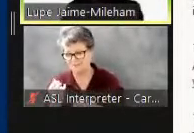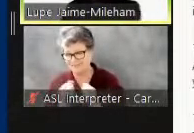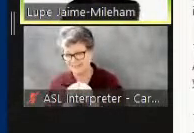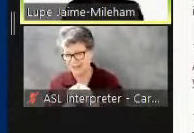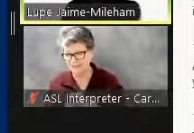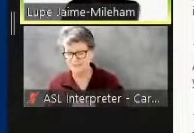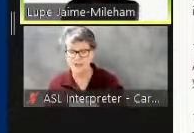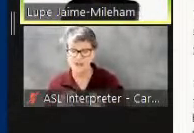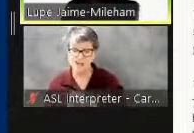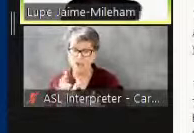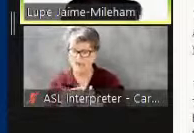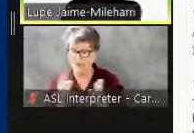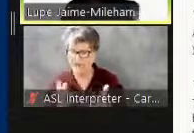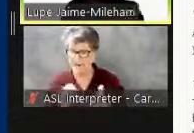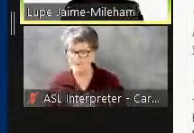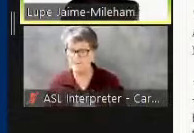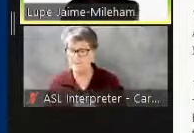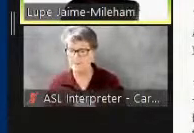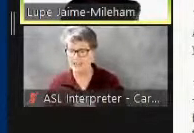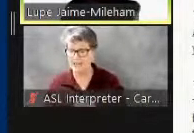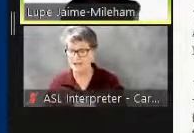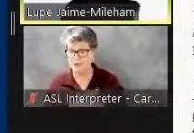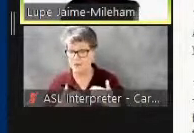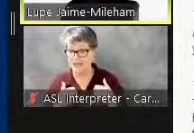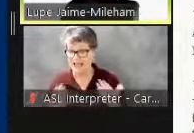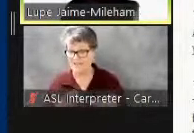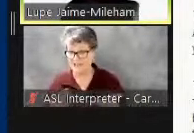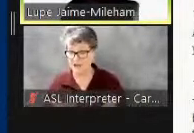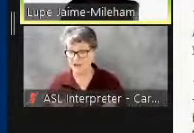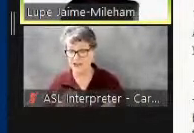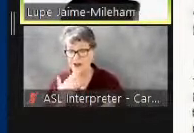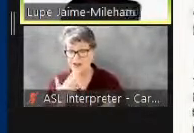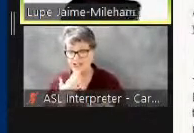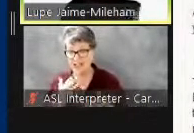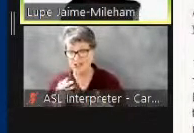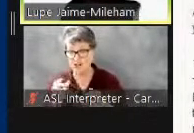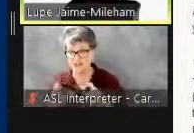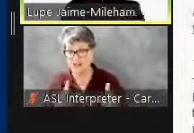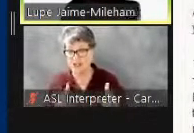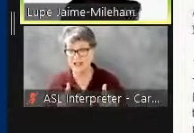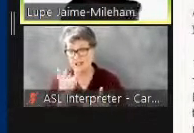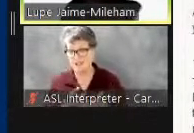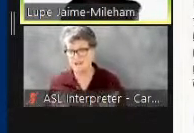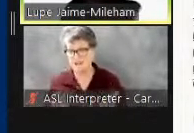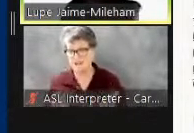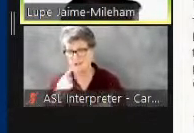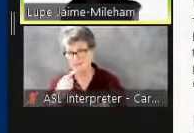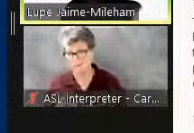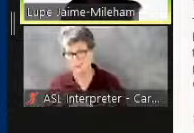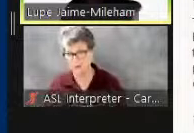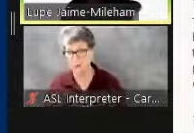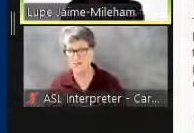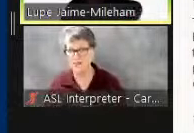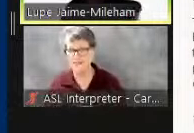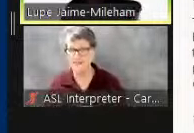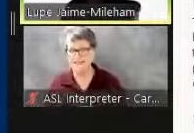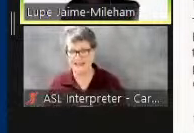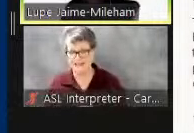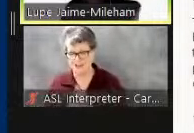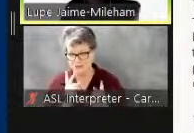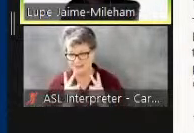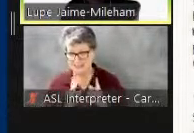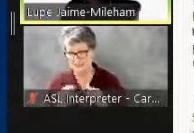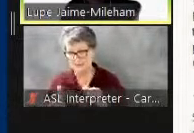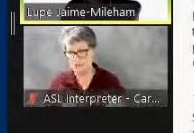with that, then, we have here on our thank you slide a couple of resources for you. In the chat, you will see that we